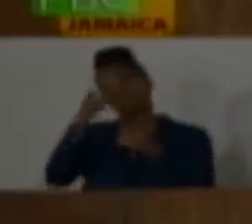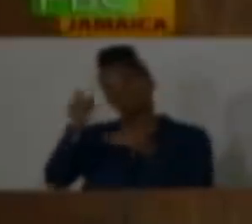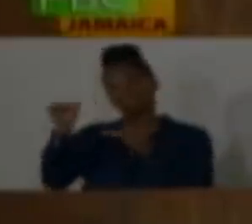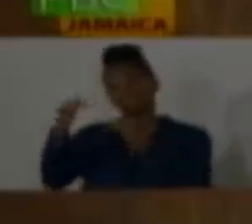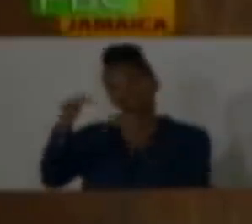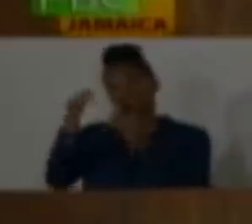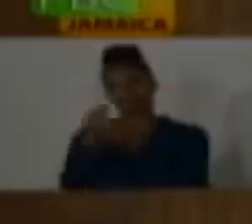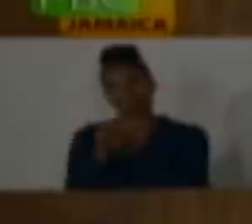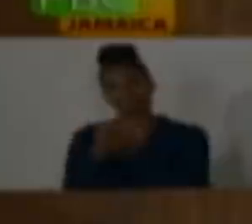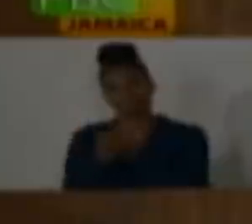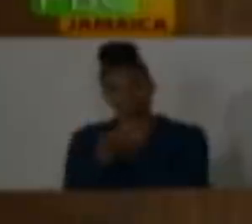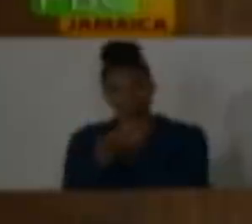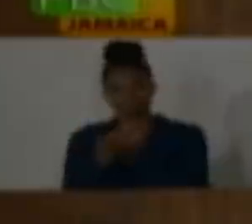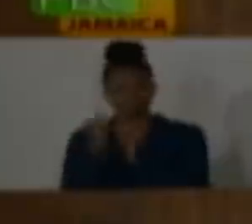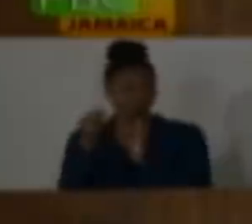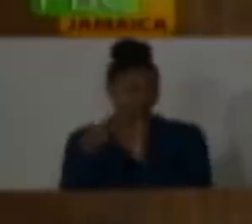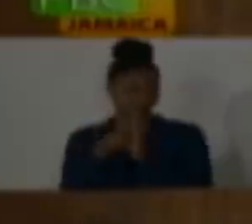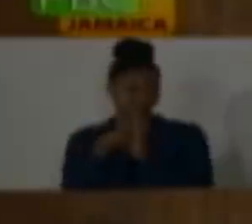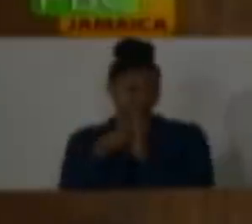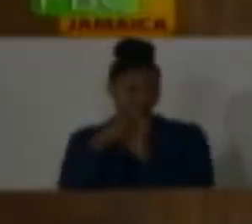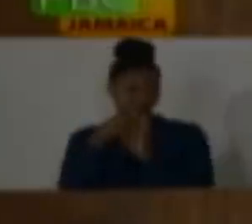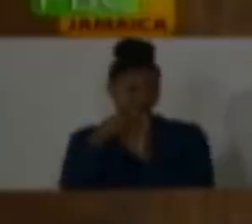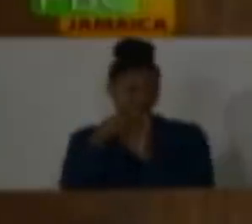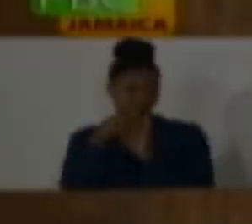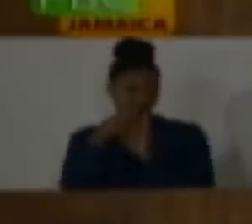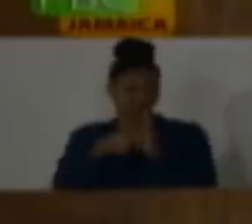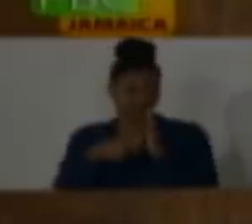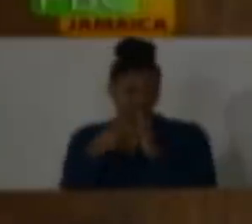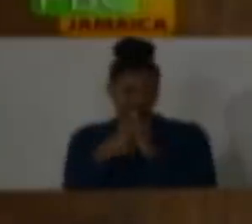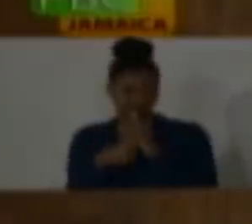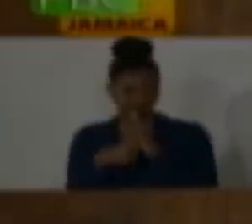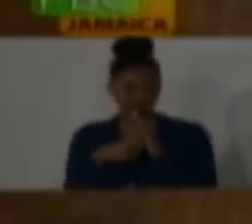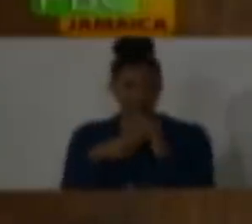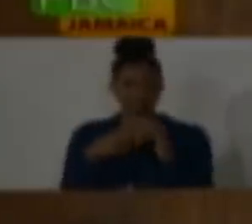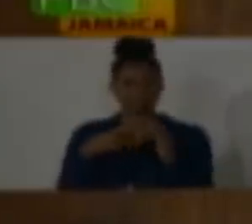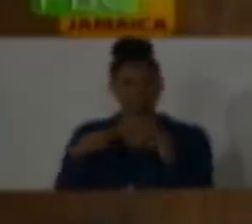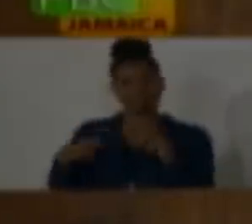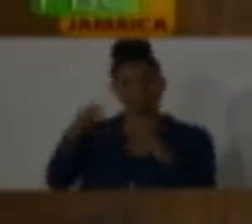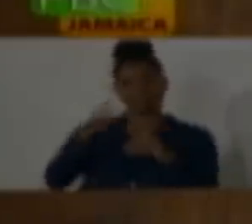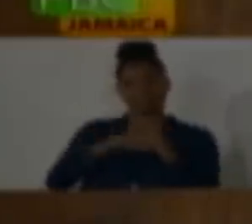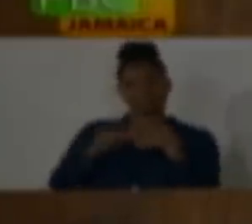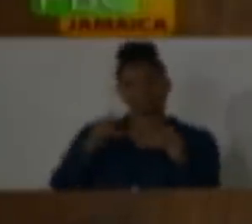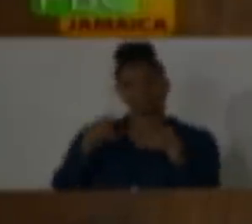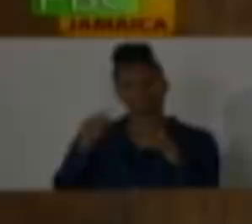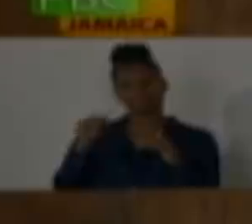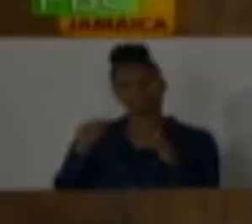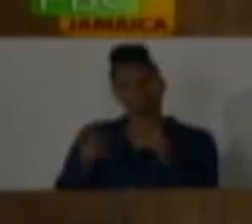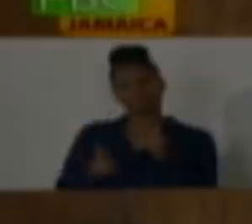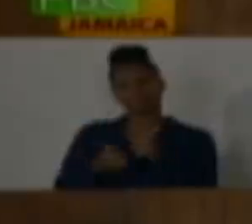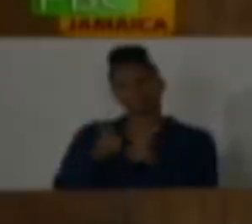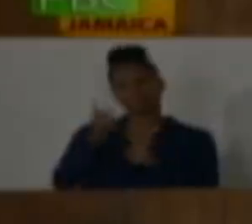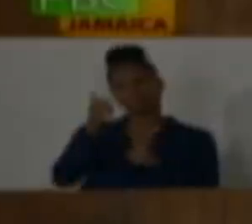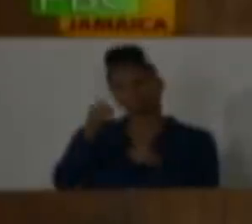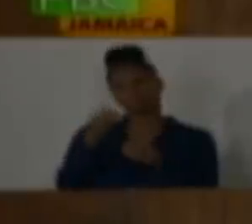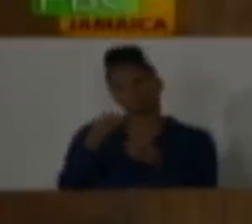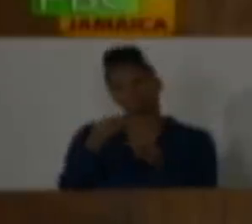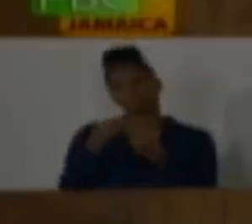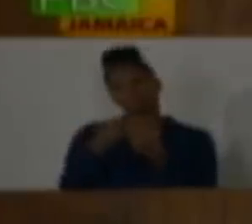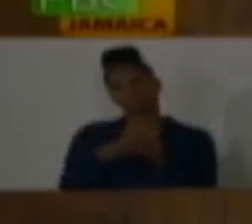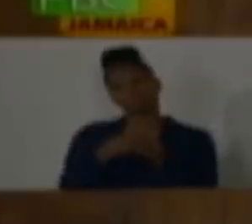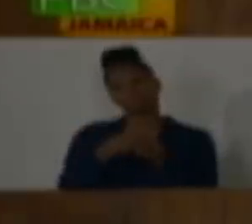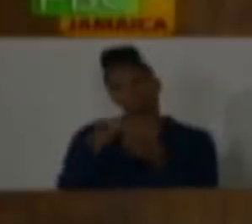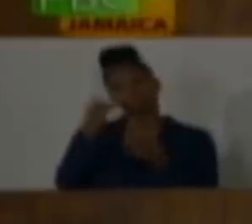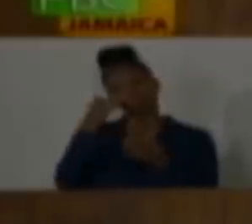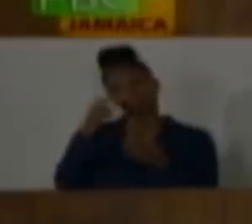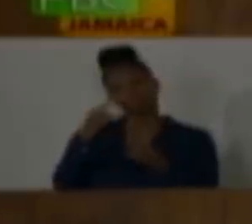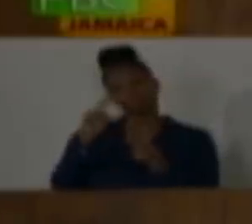fines in the tickets are substantially higher than the maximum fines that can be imposed by the court if the matter goes